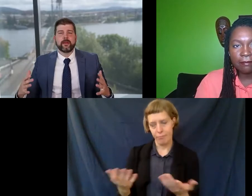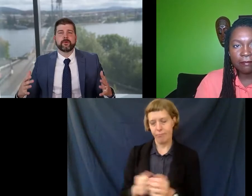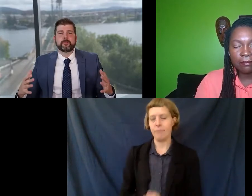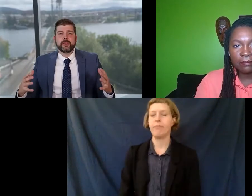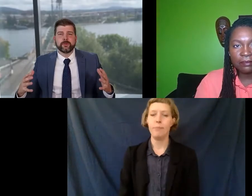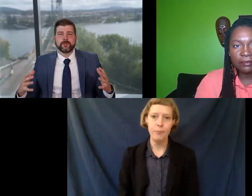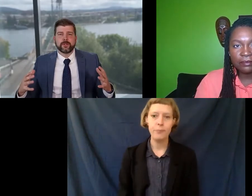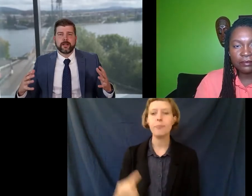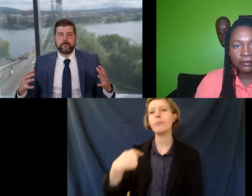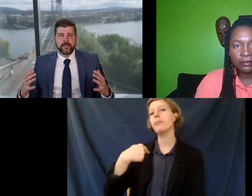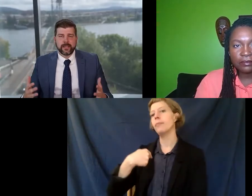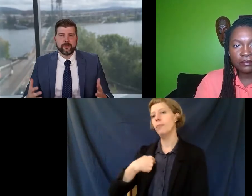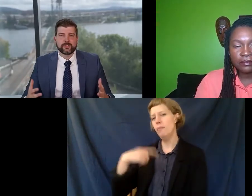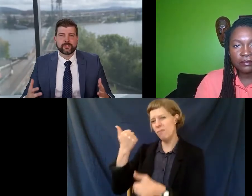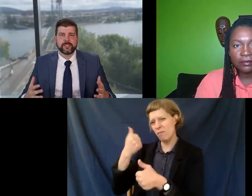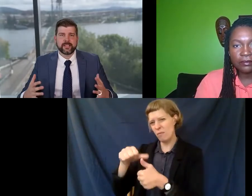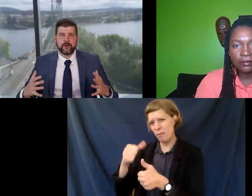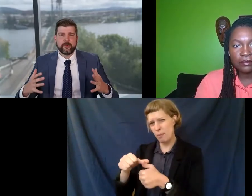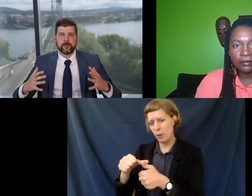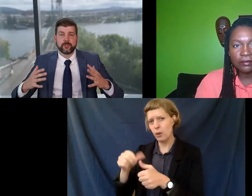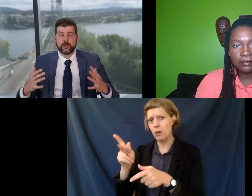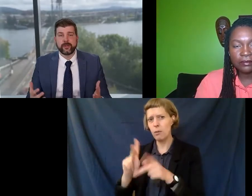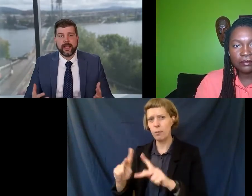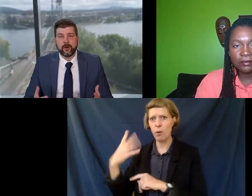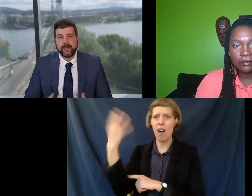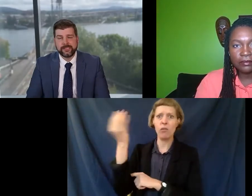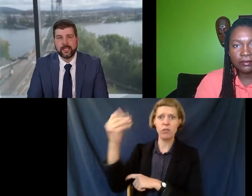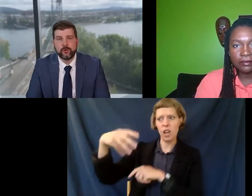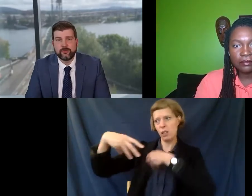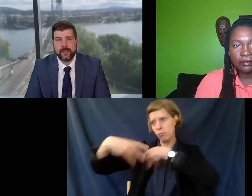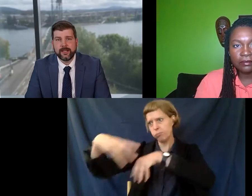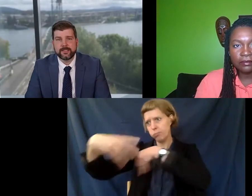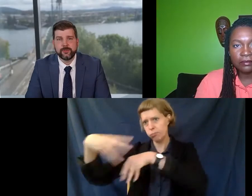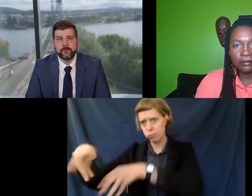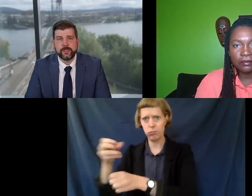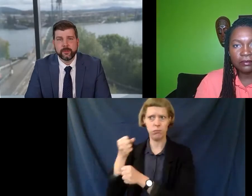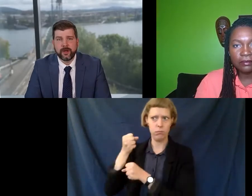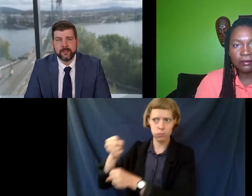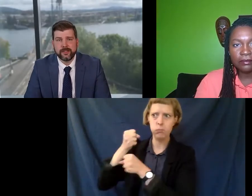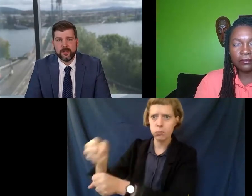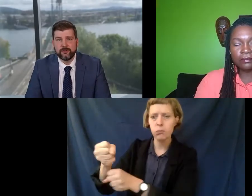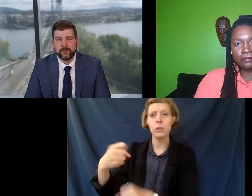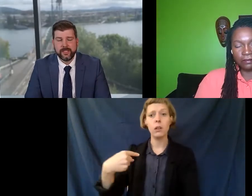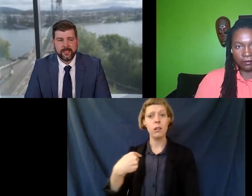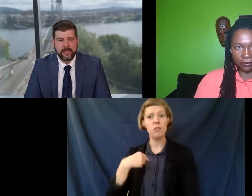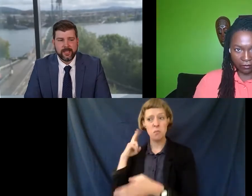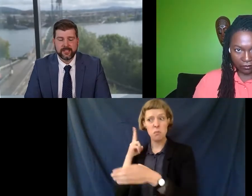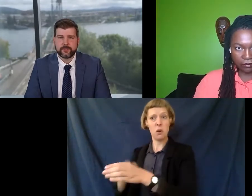I remember people being out in the streets. I remember going out myself to be a part